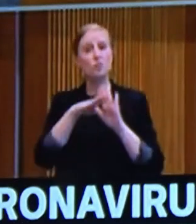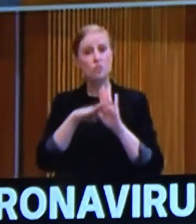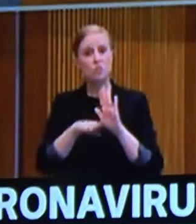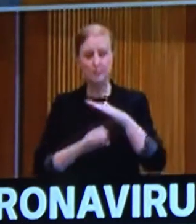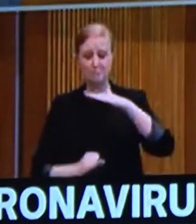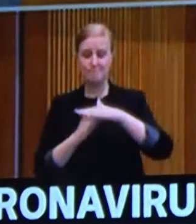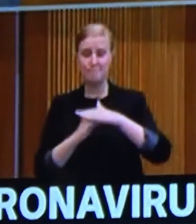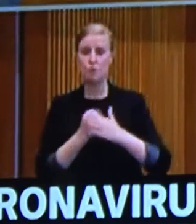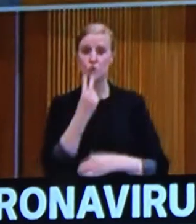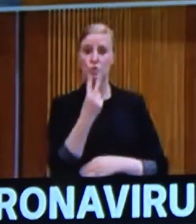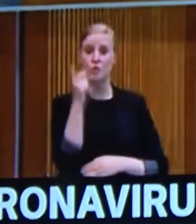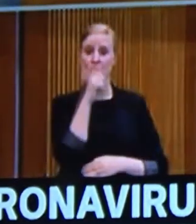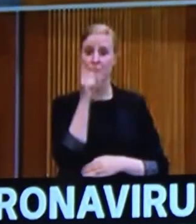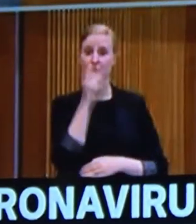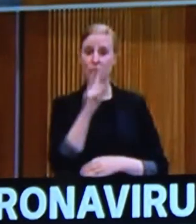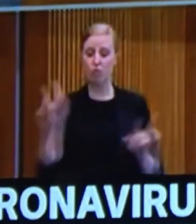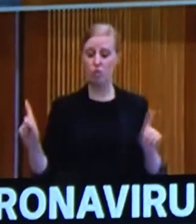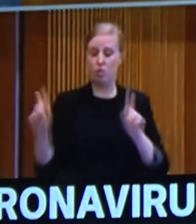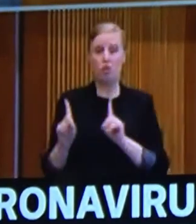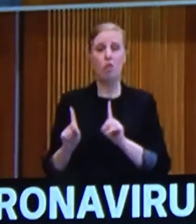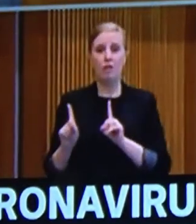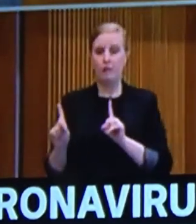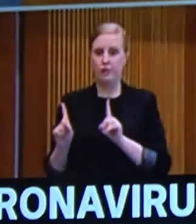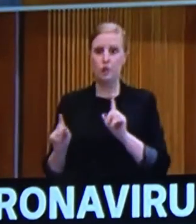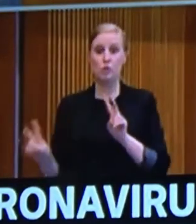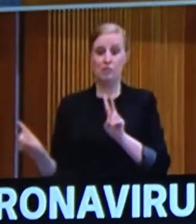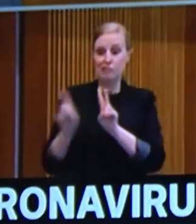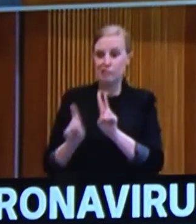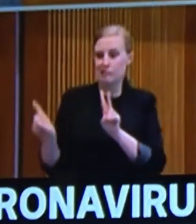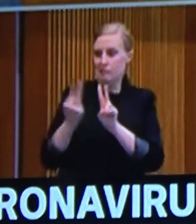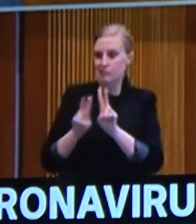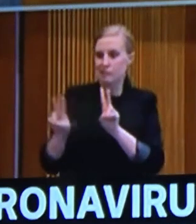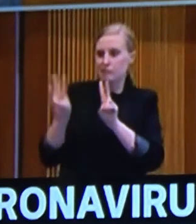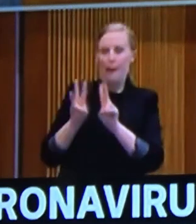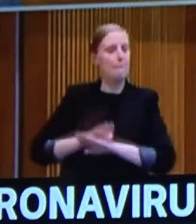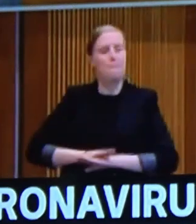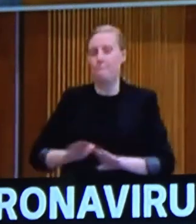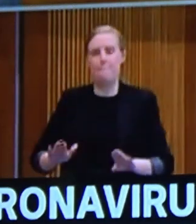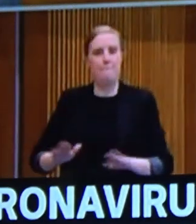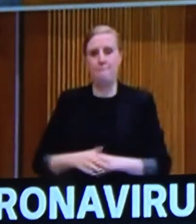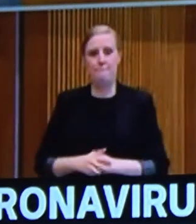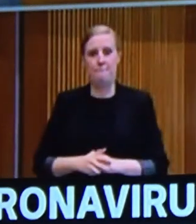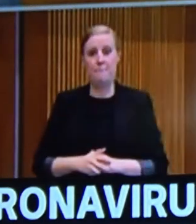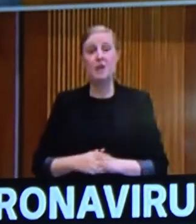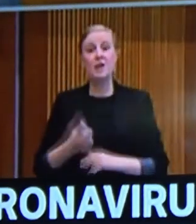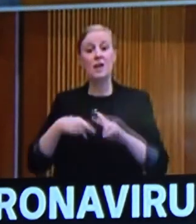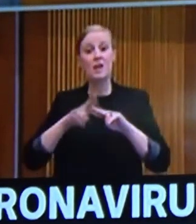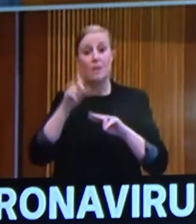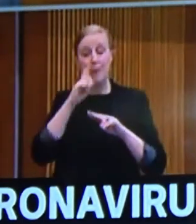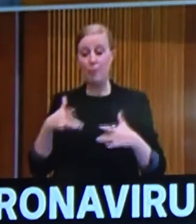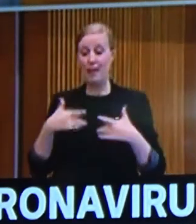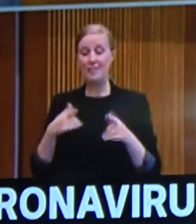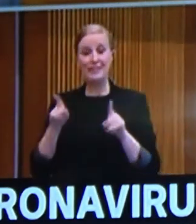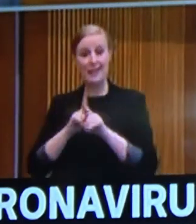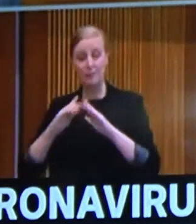unit rule. Then it's being applied at the individual state level. And you may remember from our earliest discussions,